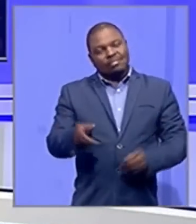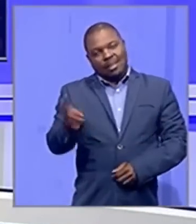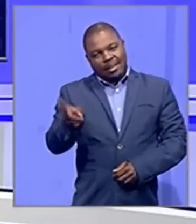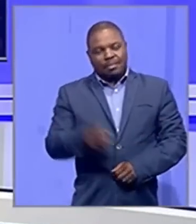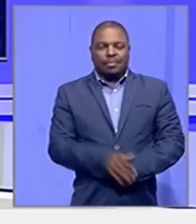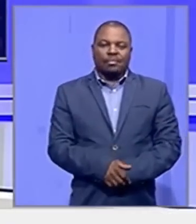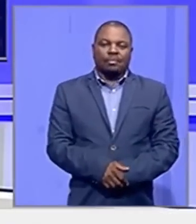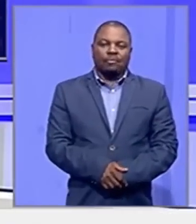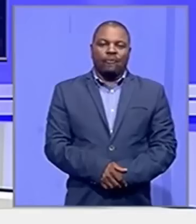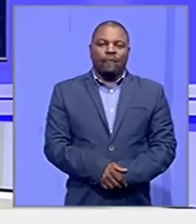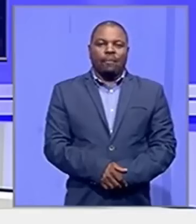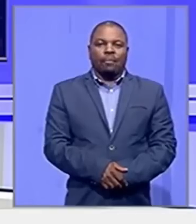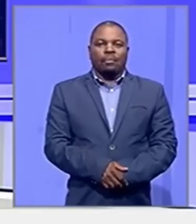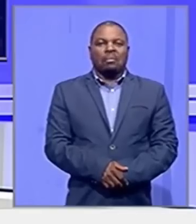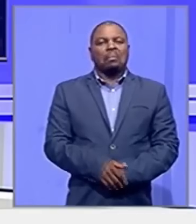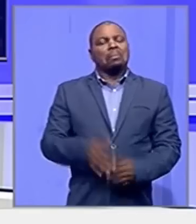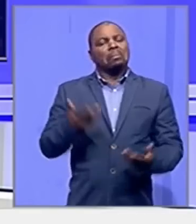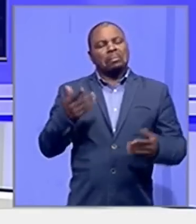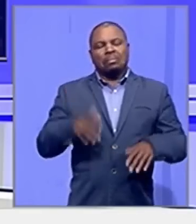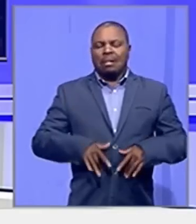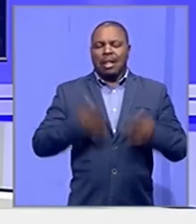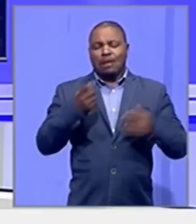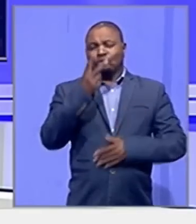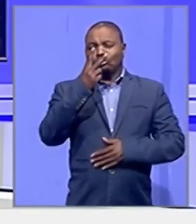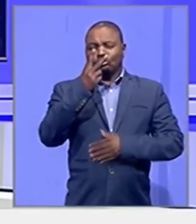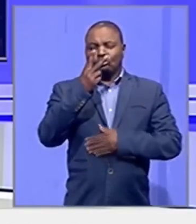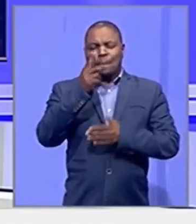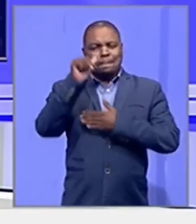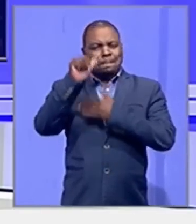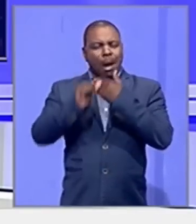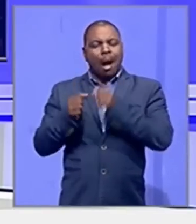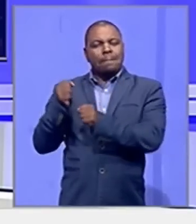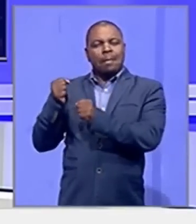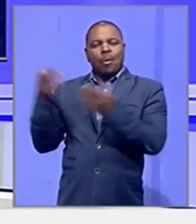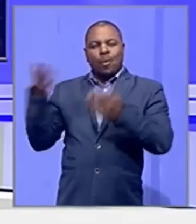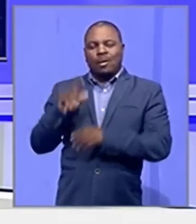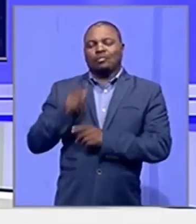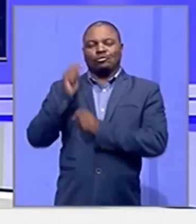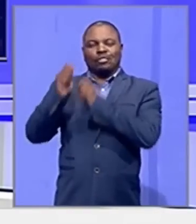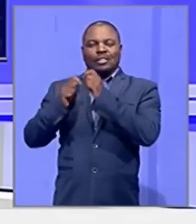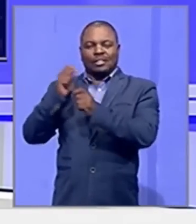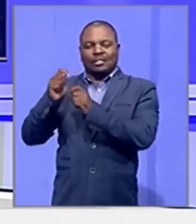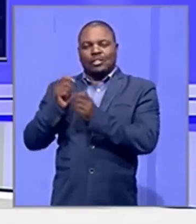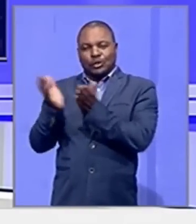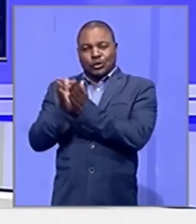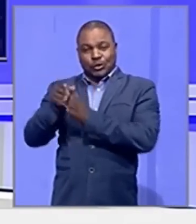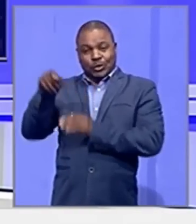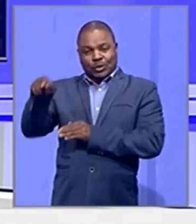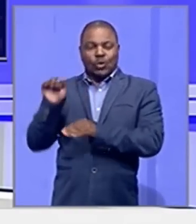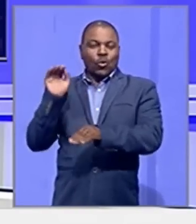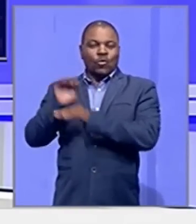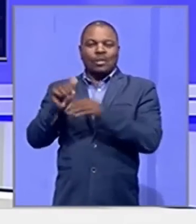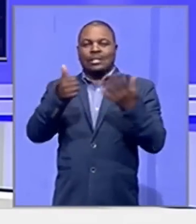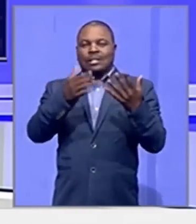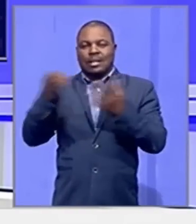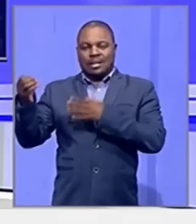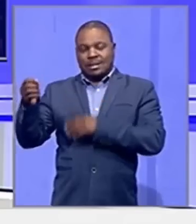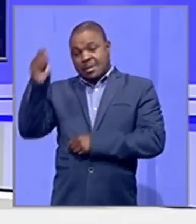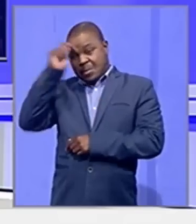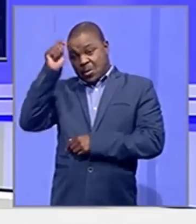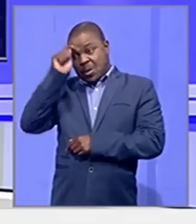ka morago ga go phela le go phologa dikgwedi tše pedi komeng badikana ba go feta 600 ka kwa Mhlanga ka